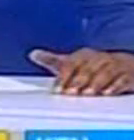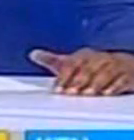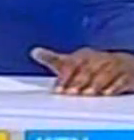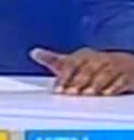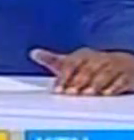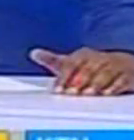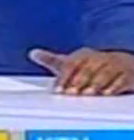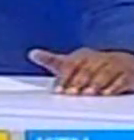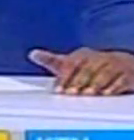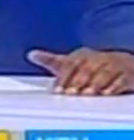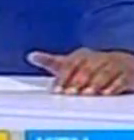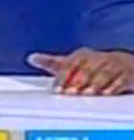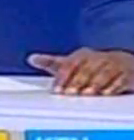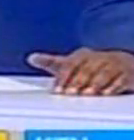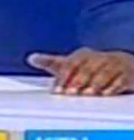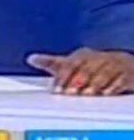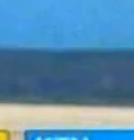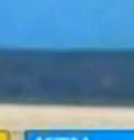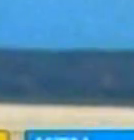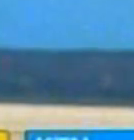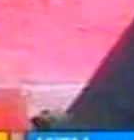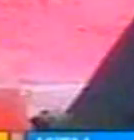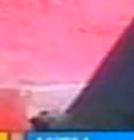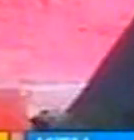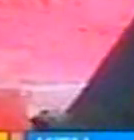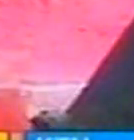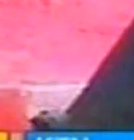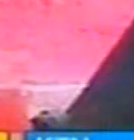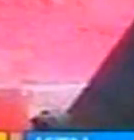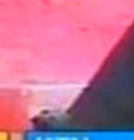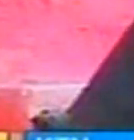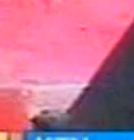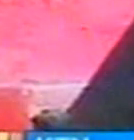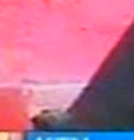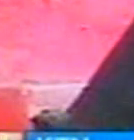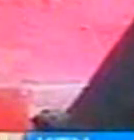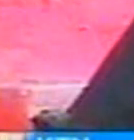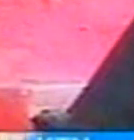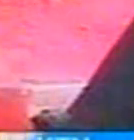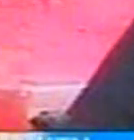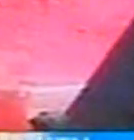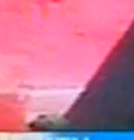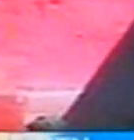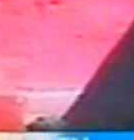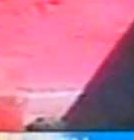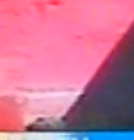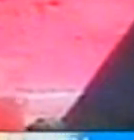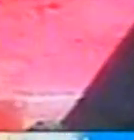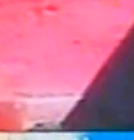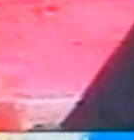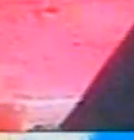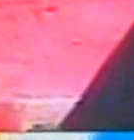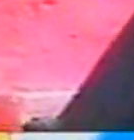Nobody else would do that in public on TV. And so, don't forget your channel, your choice, KTN. Nakuletea mambo.